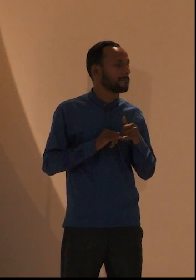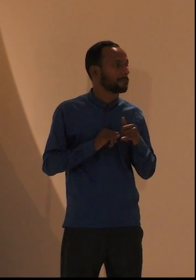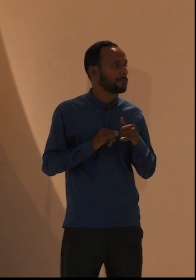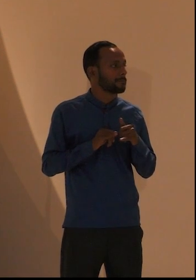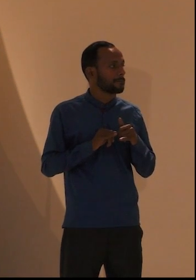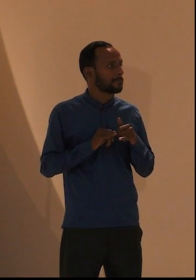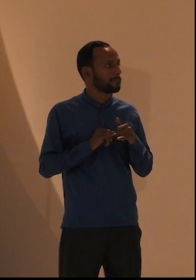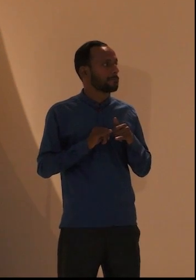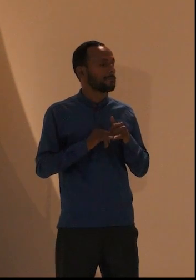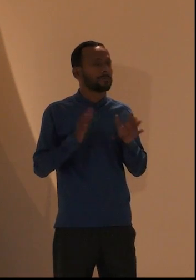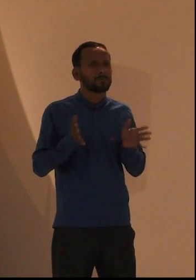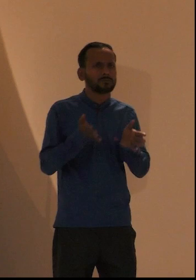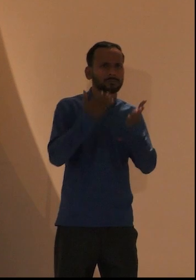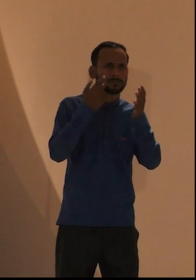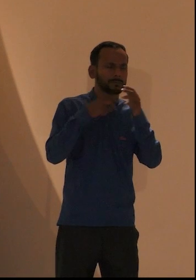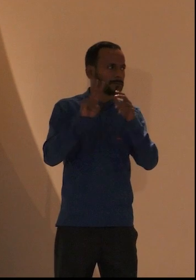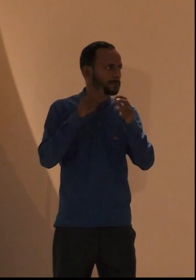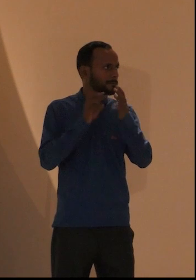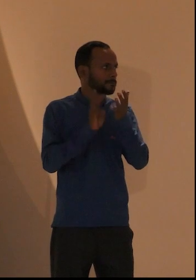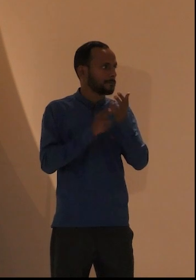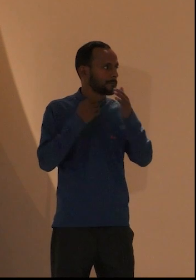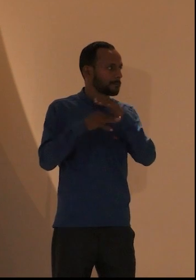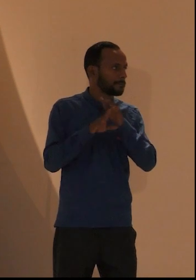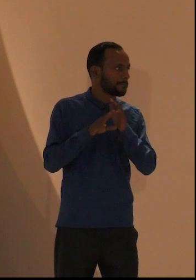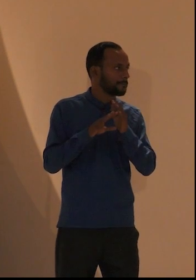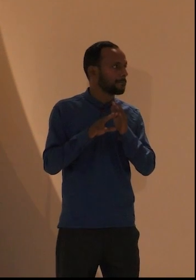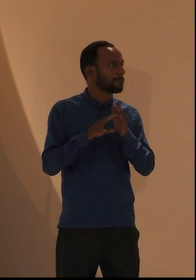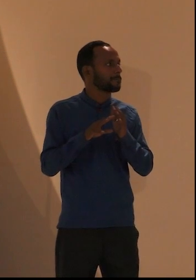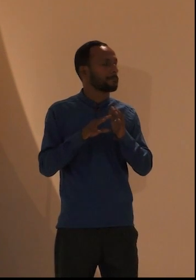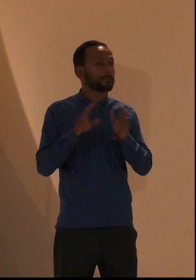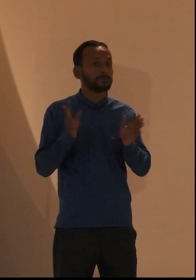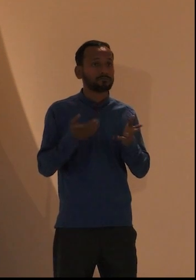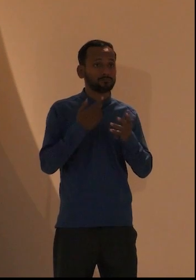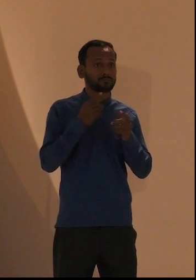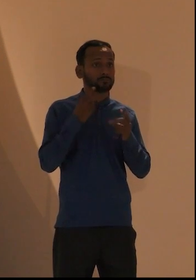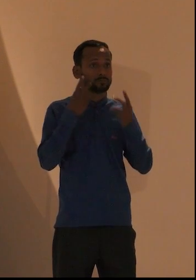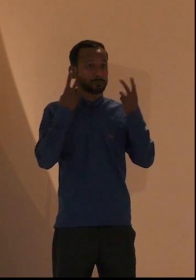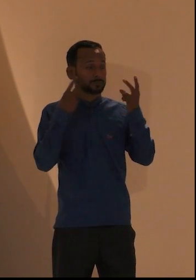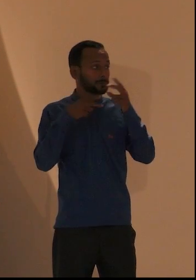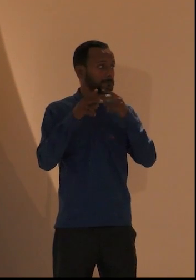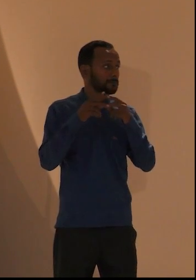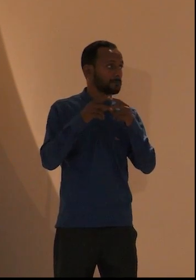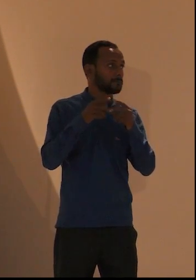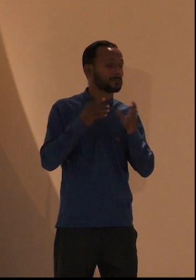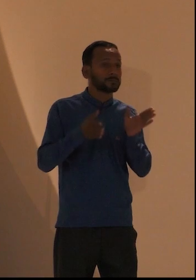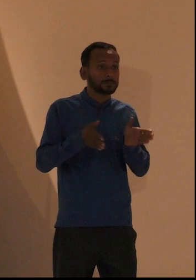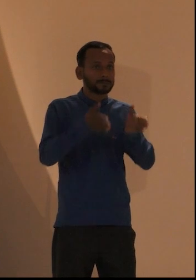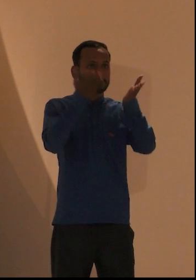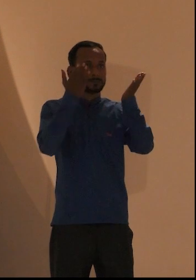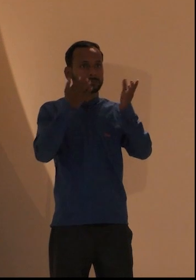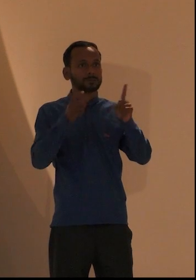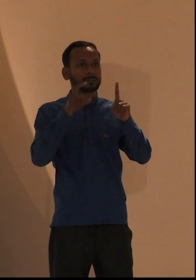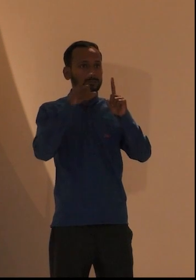it's a strange thing about Victoria Memorial Hall that the most aggrandizing, the most imperialist of figures like Lord